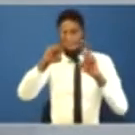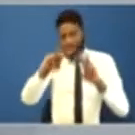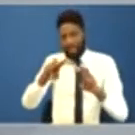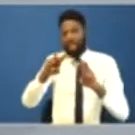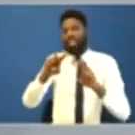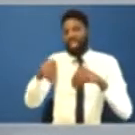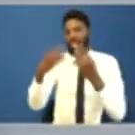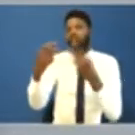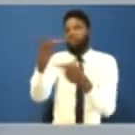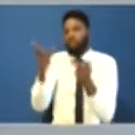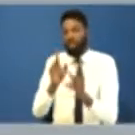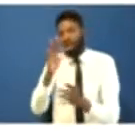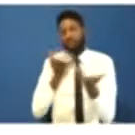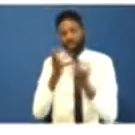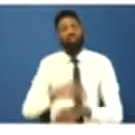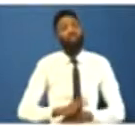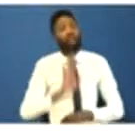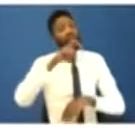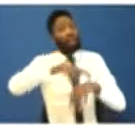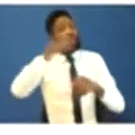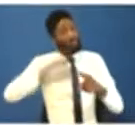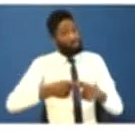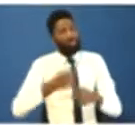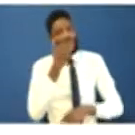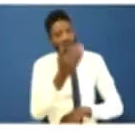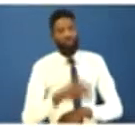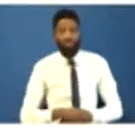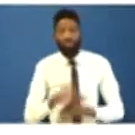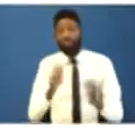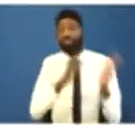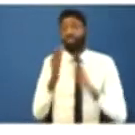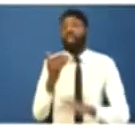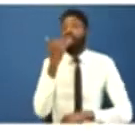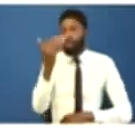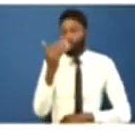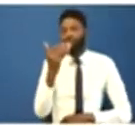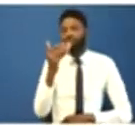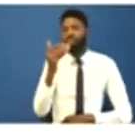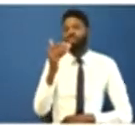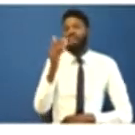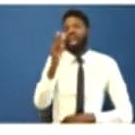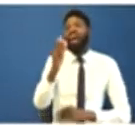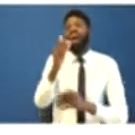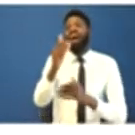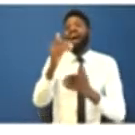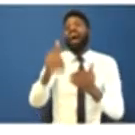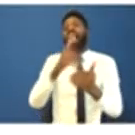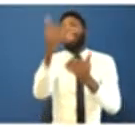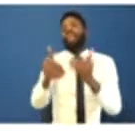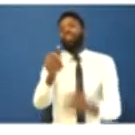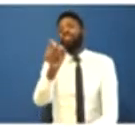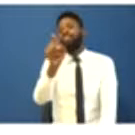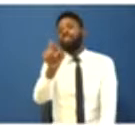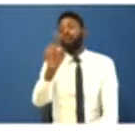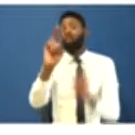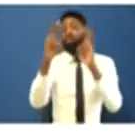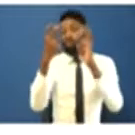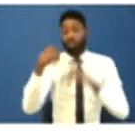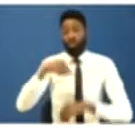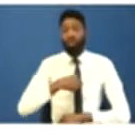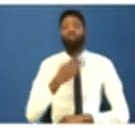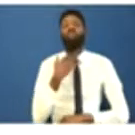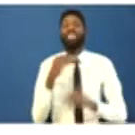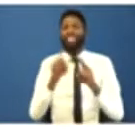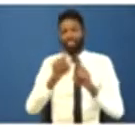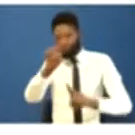business and your time is up thank you thank you so much for that now we move to the next uh topic that you wanted to